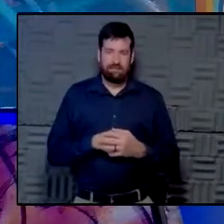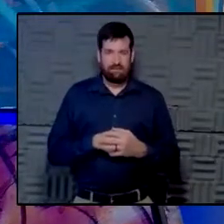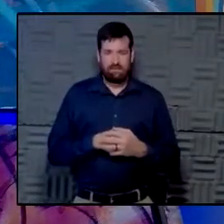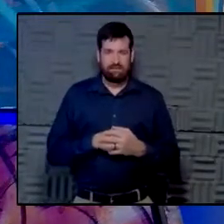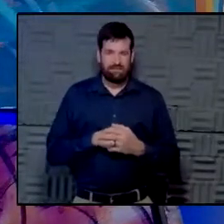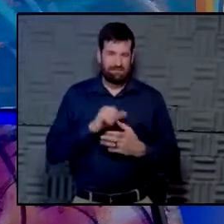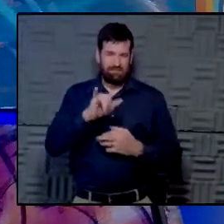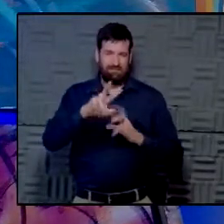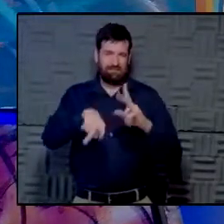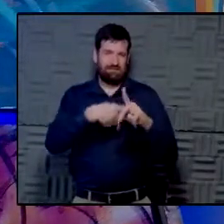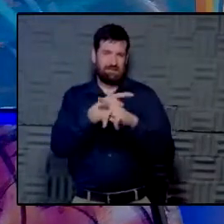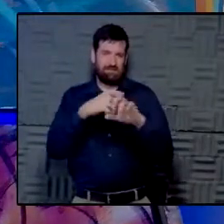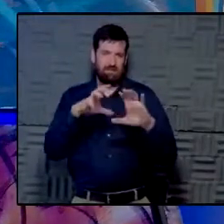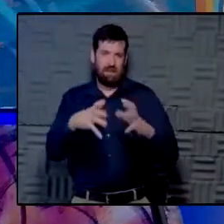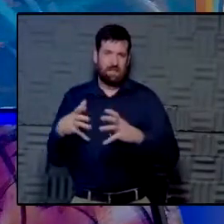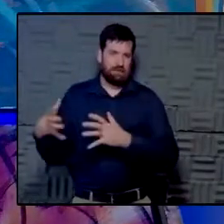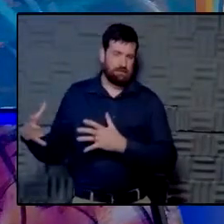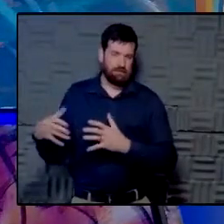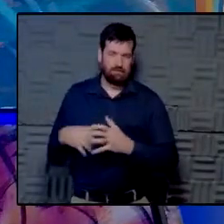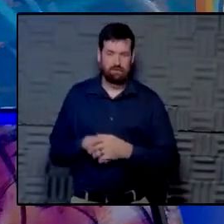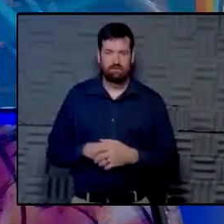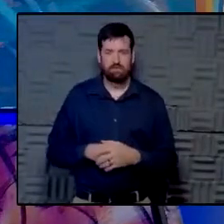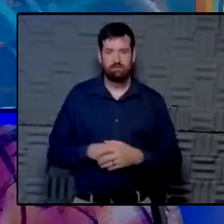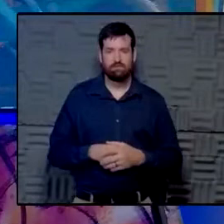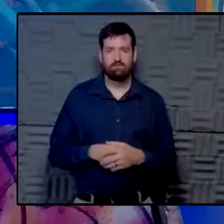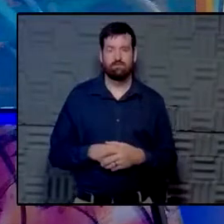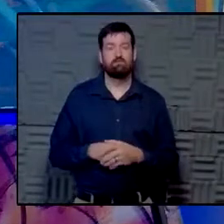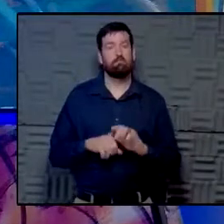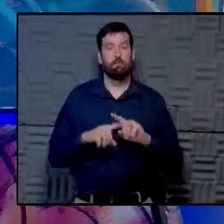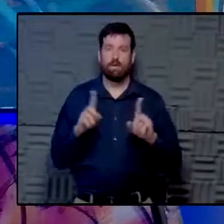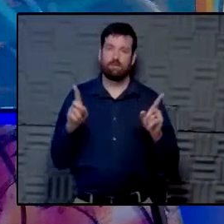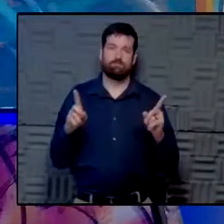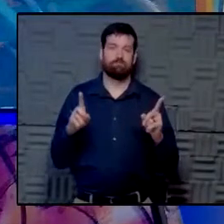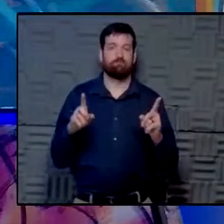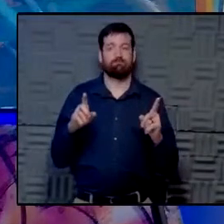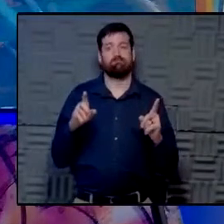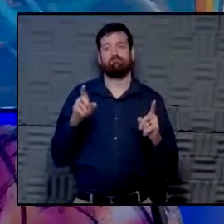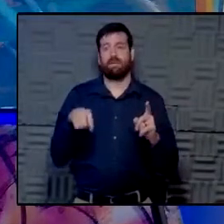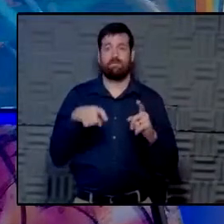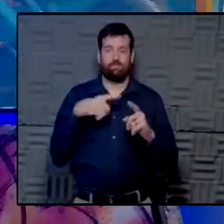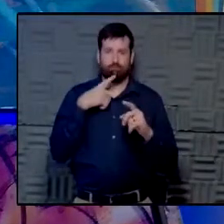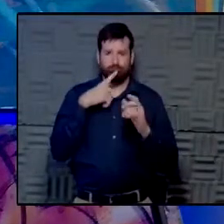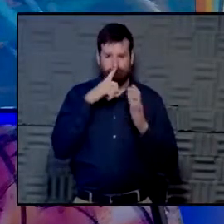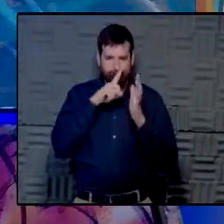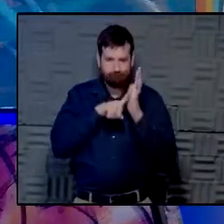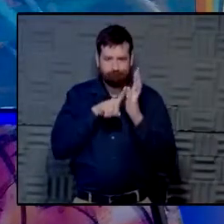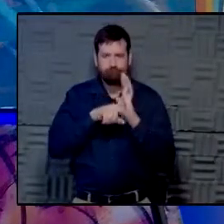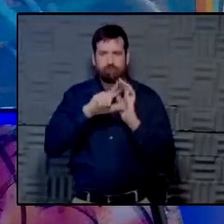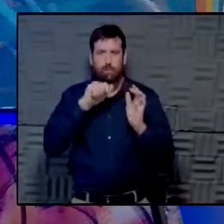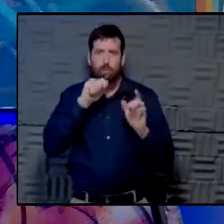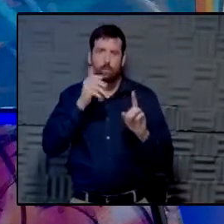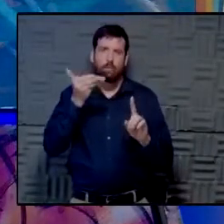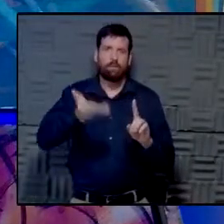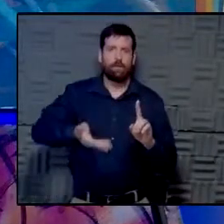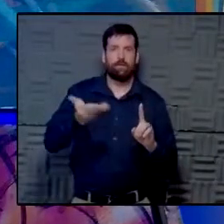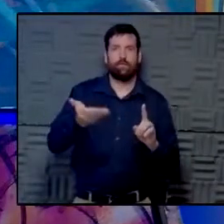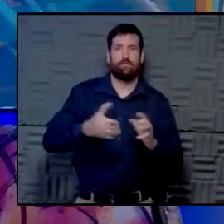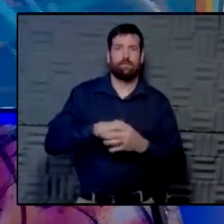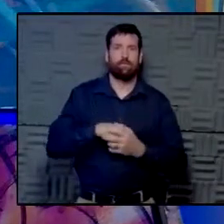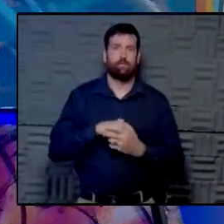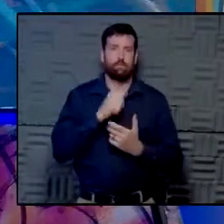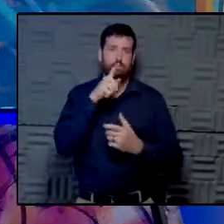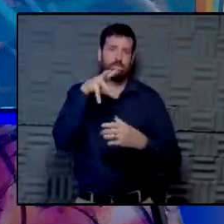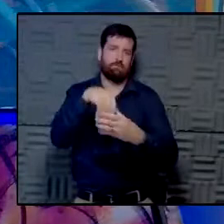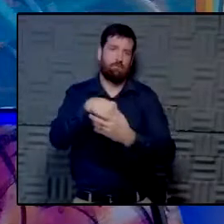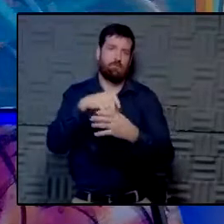those classes and things of that nature. But you have to identify and understand who is it that is going to be in that workout